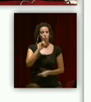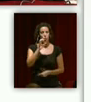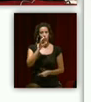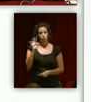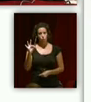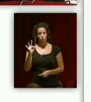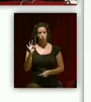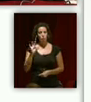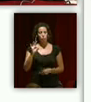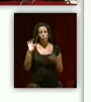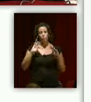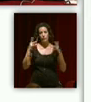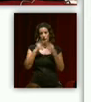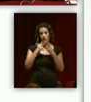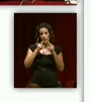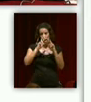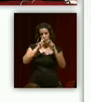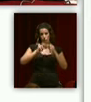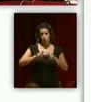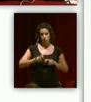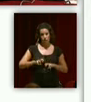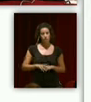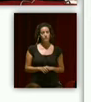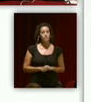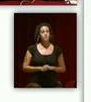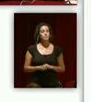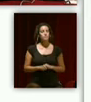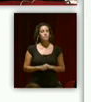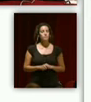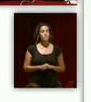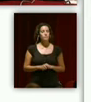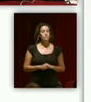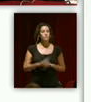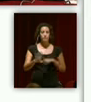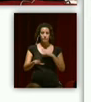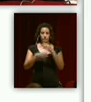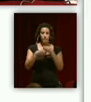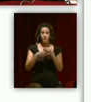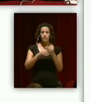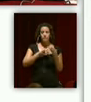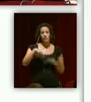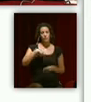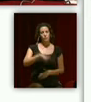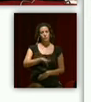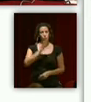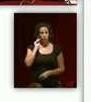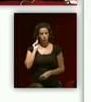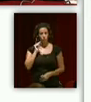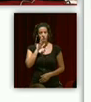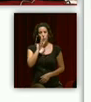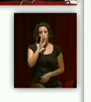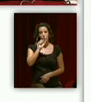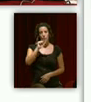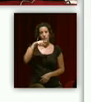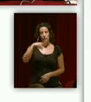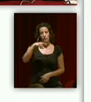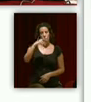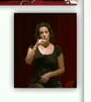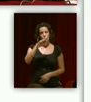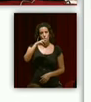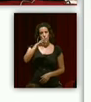you're using JAWS with Internet Explorer, allows you to do so. And it is fairly understandable